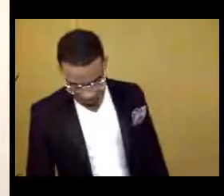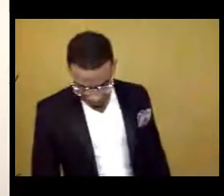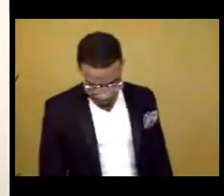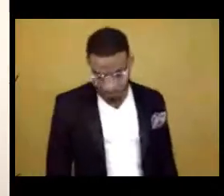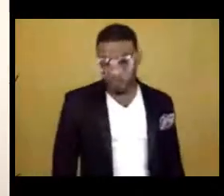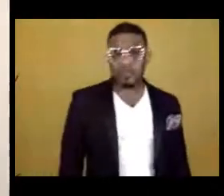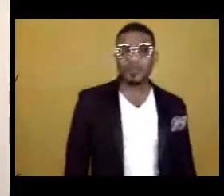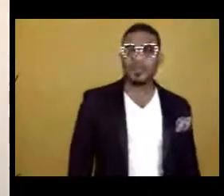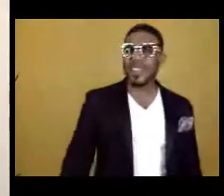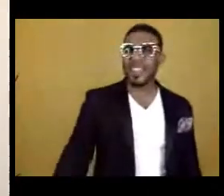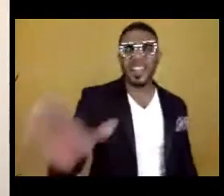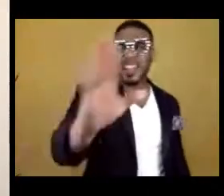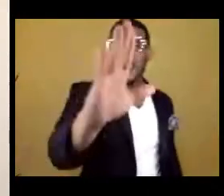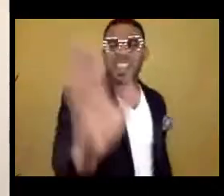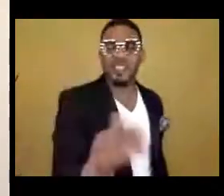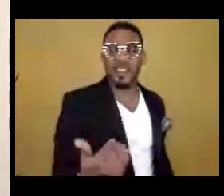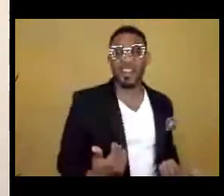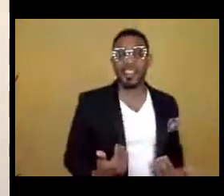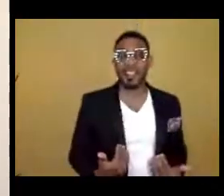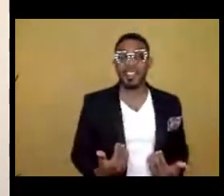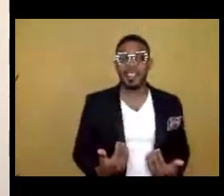I never had.